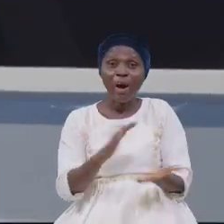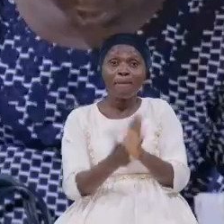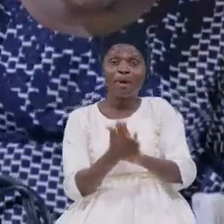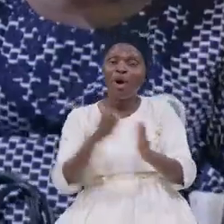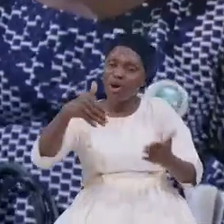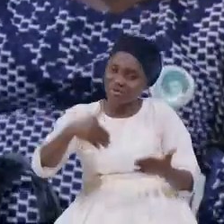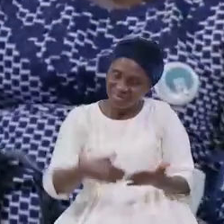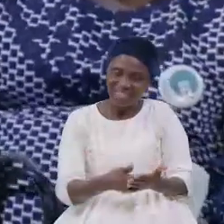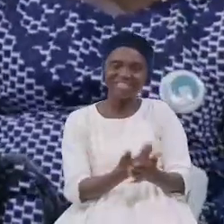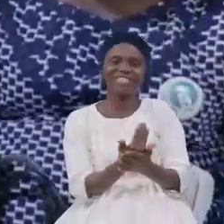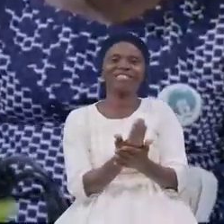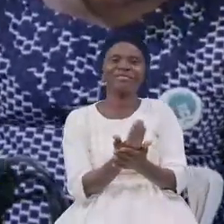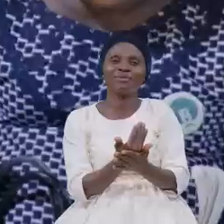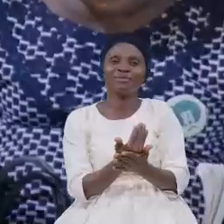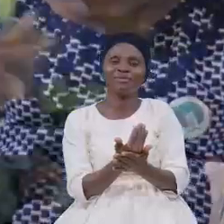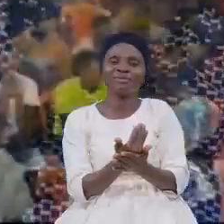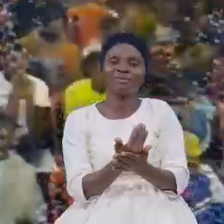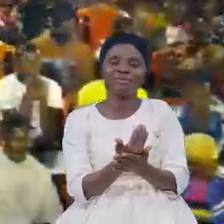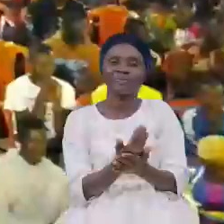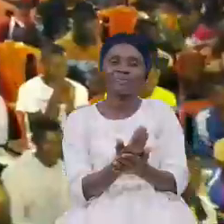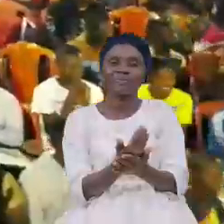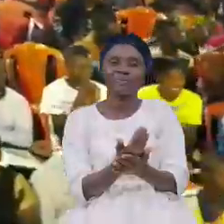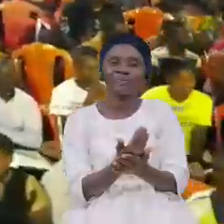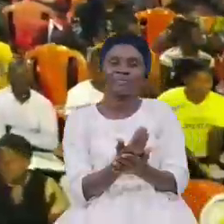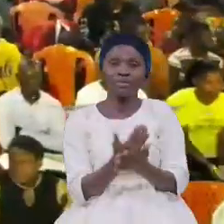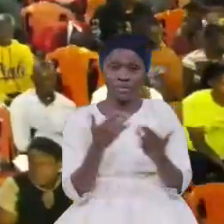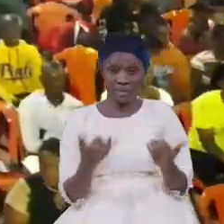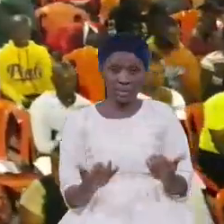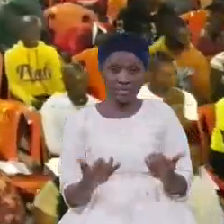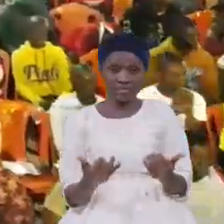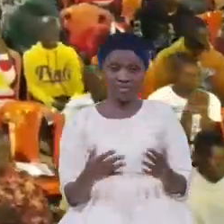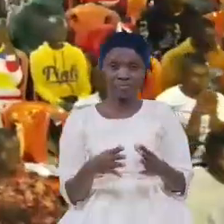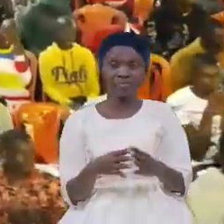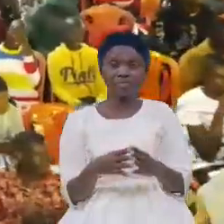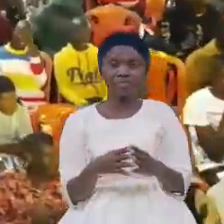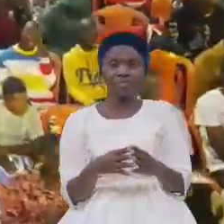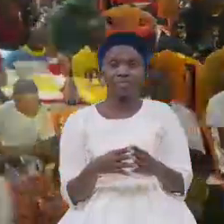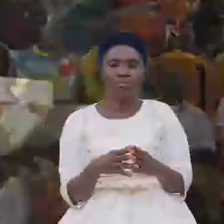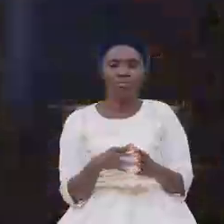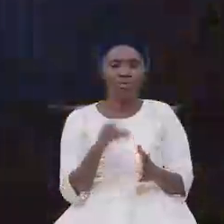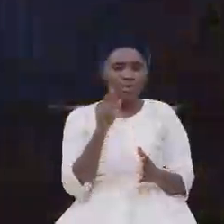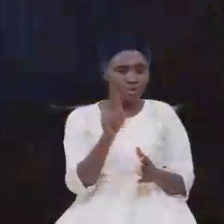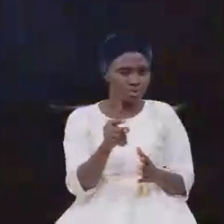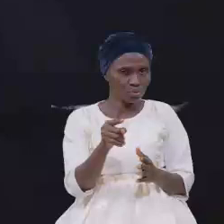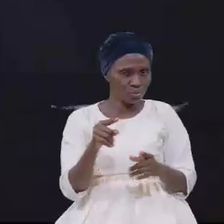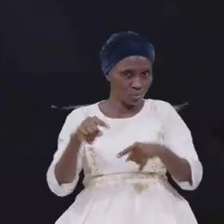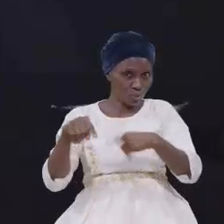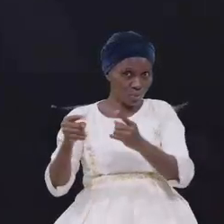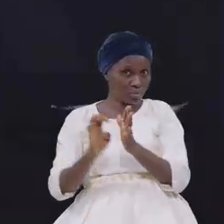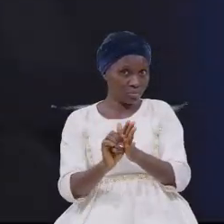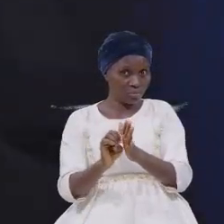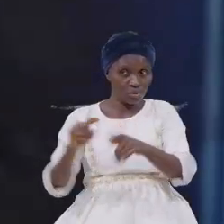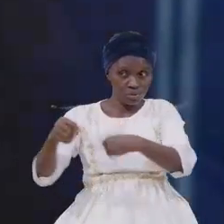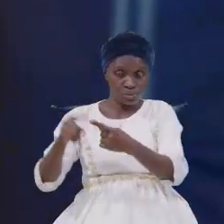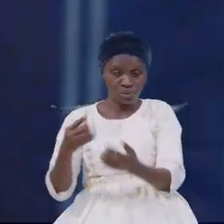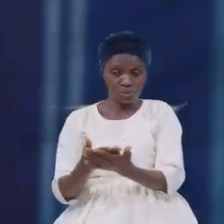become new. Now, you went to buy some plates